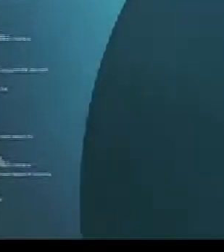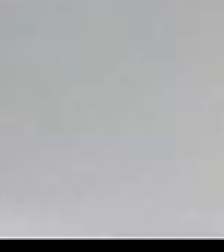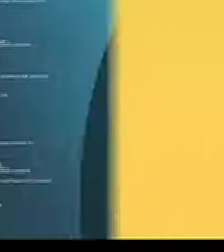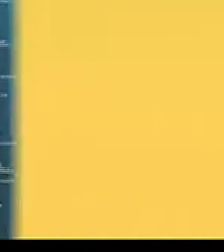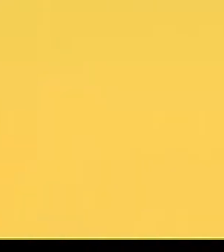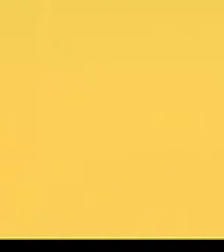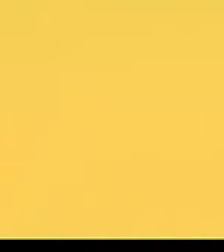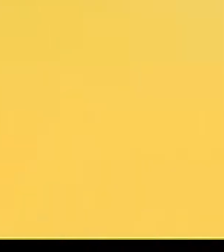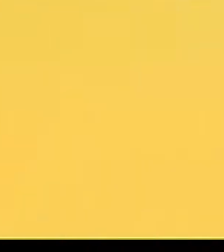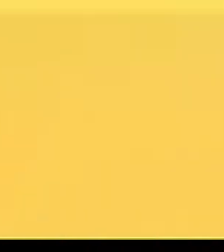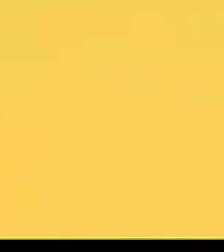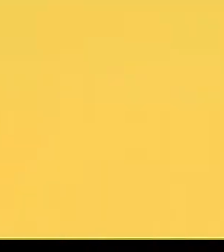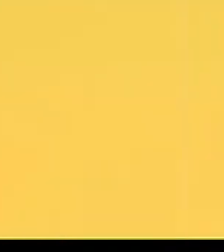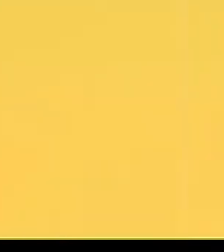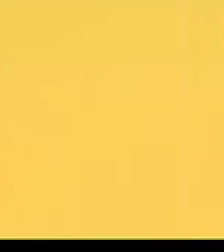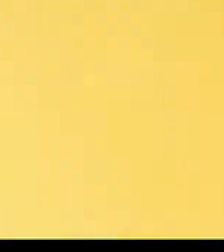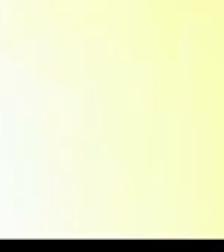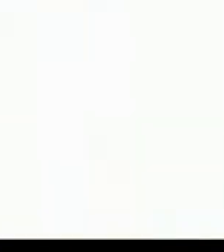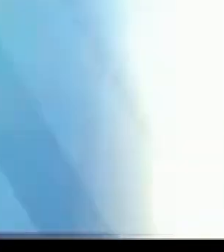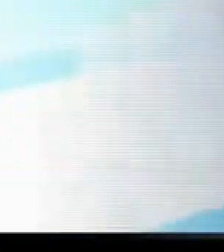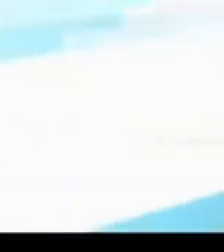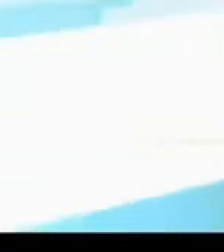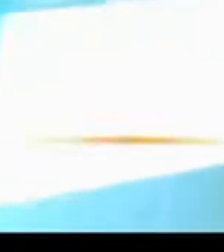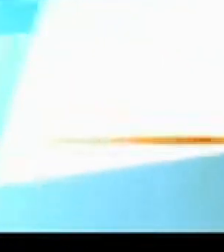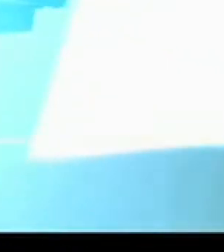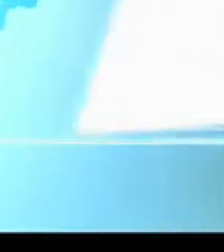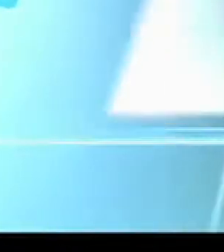Now in HD.